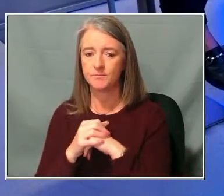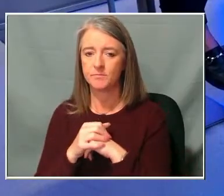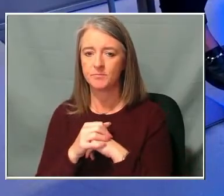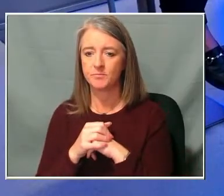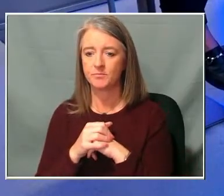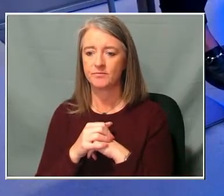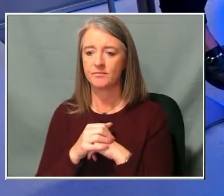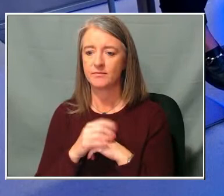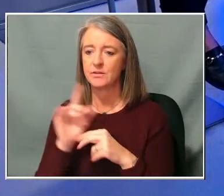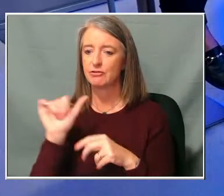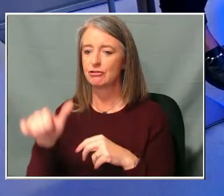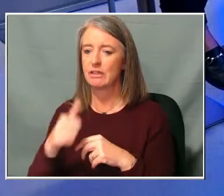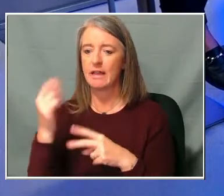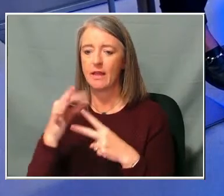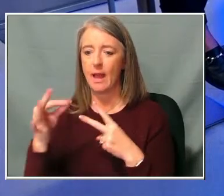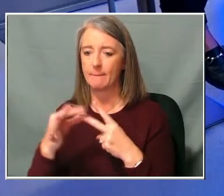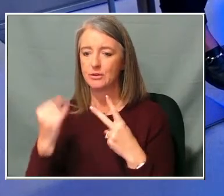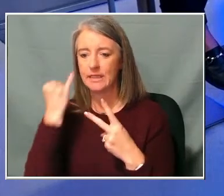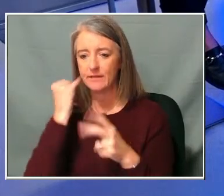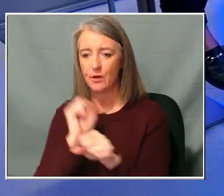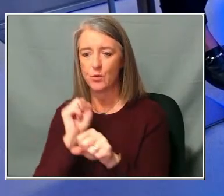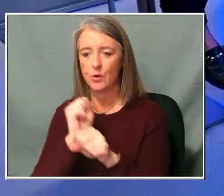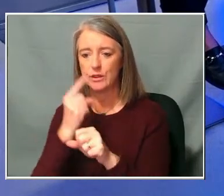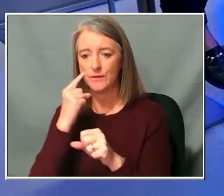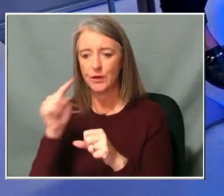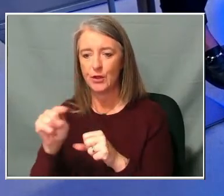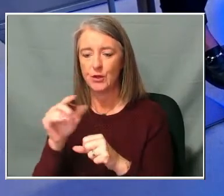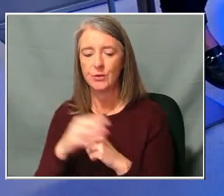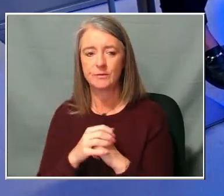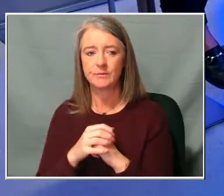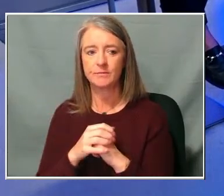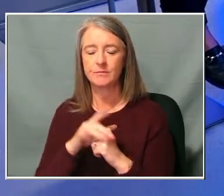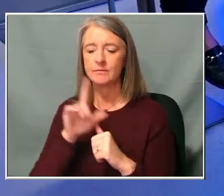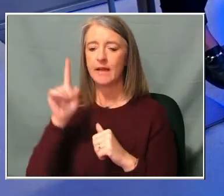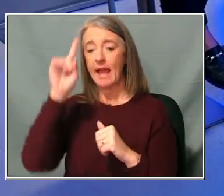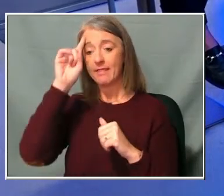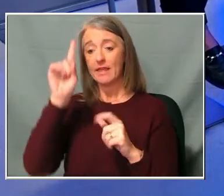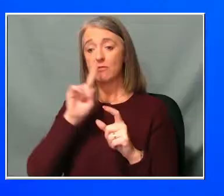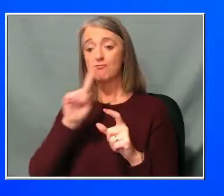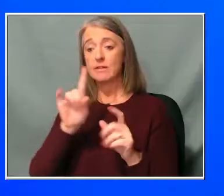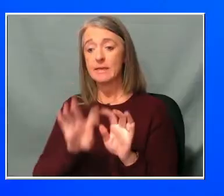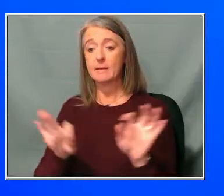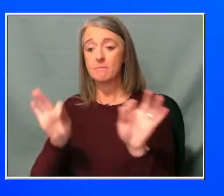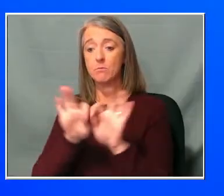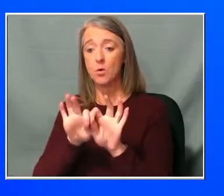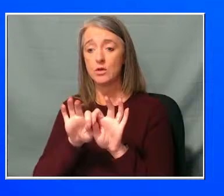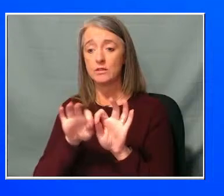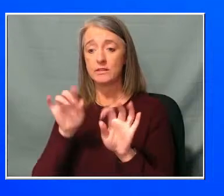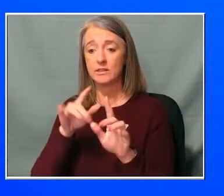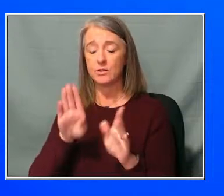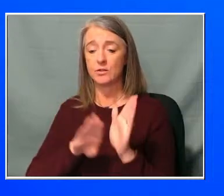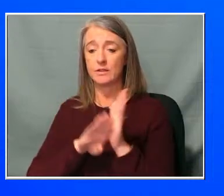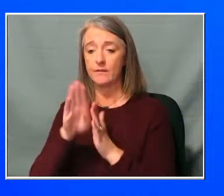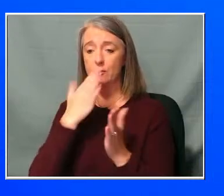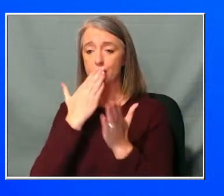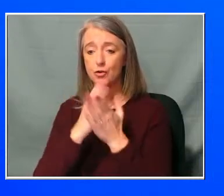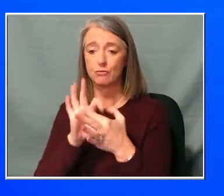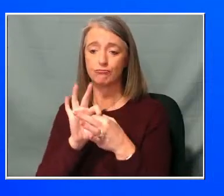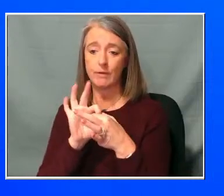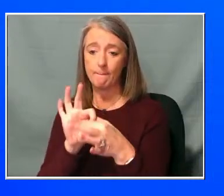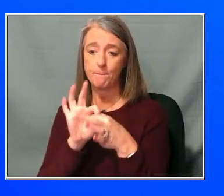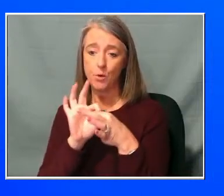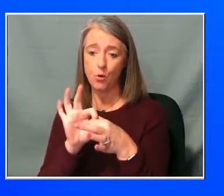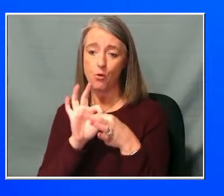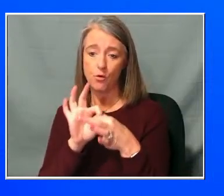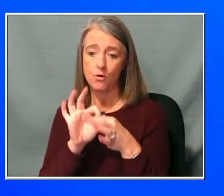another option if it works for you. Anything else to add? Well, I think it's really important to make sure that you develop a good rapport and